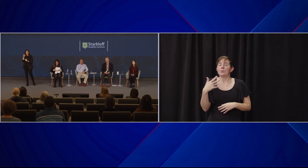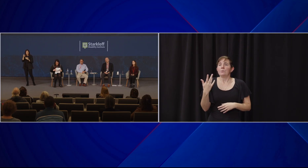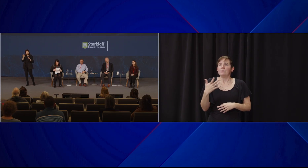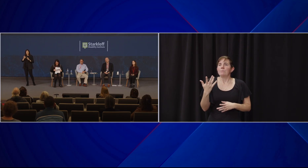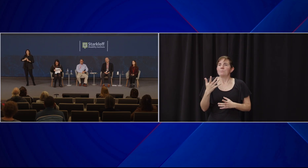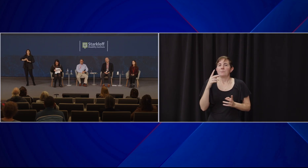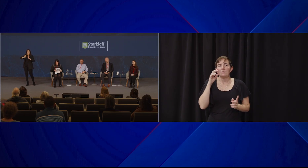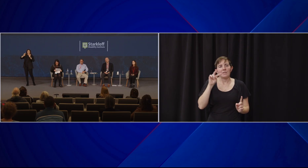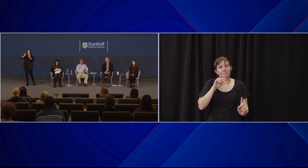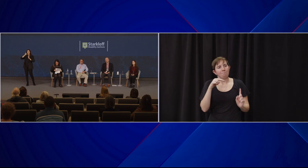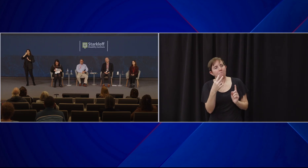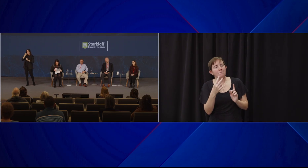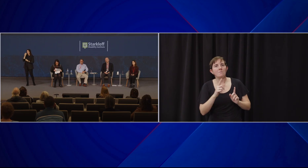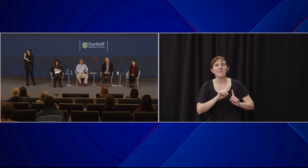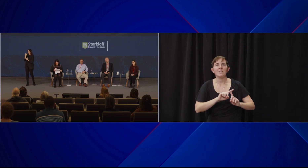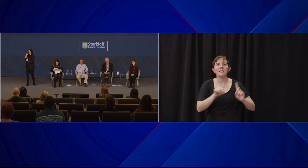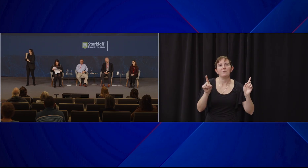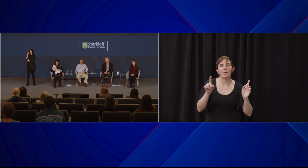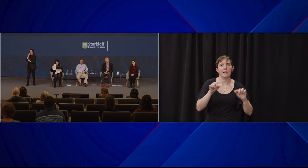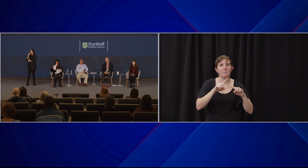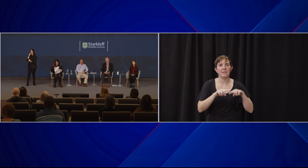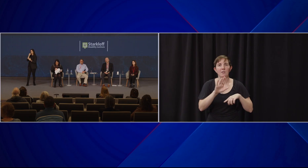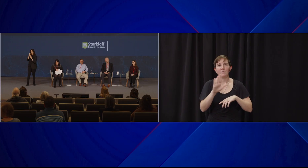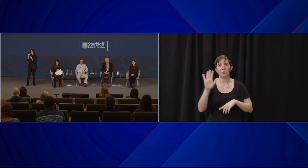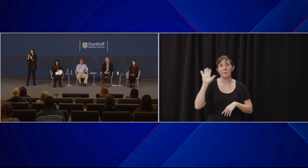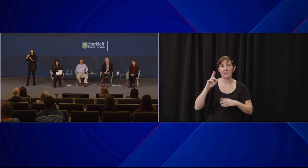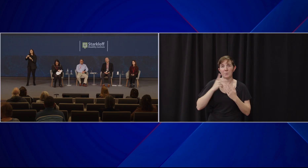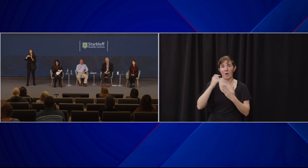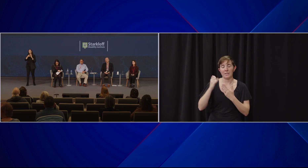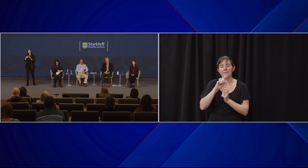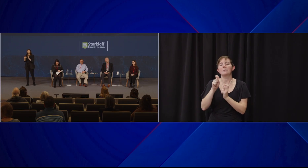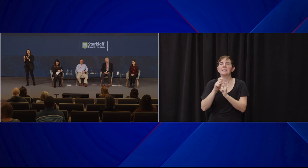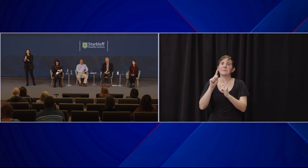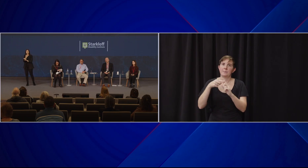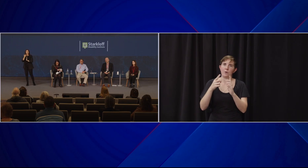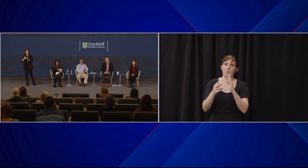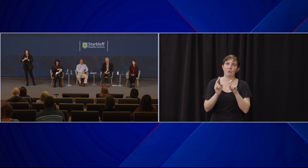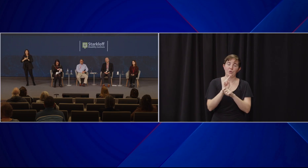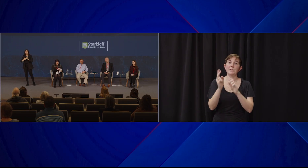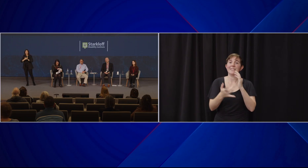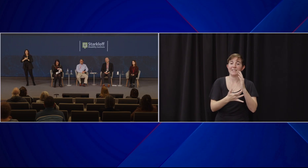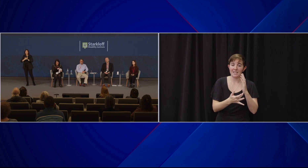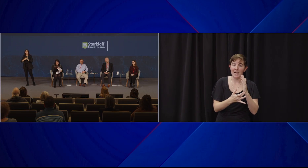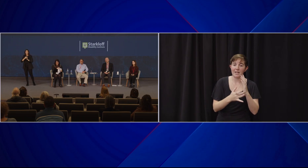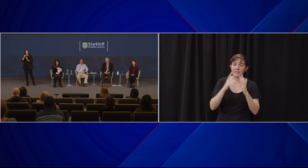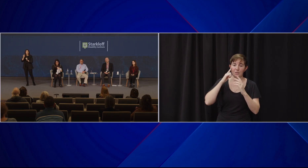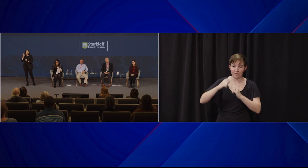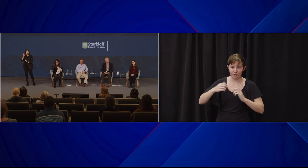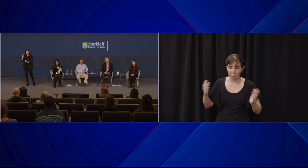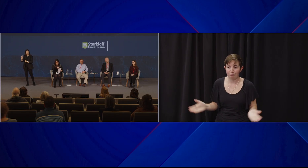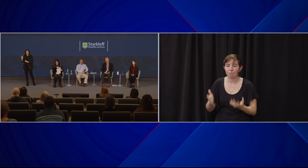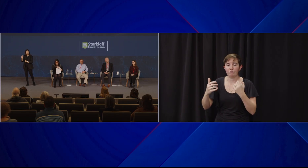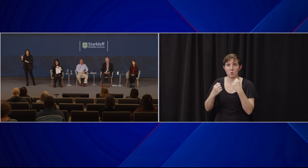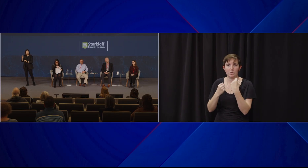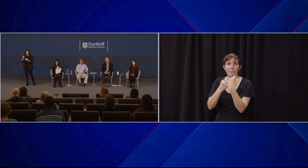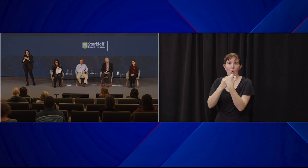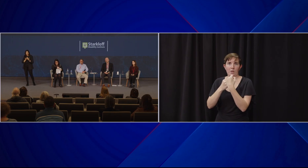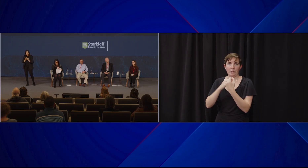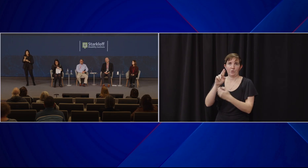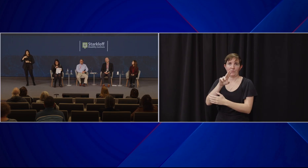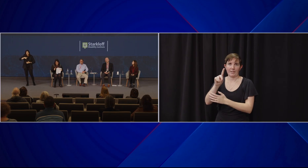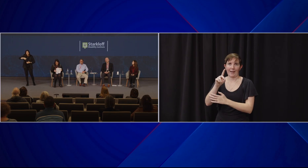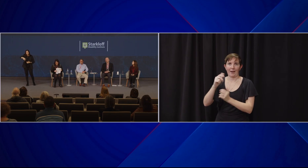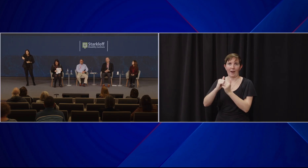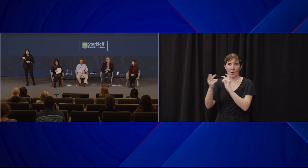do differently based off of some of your past projects, specifically around using technology to help with universal design and moving through